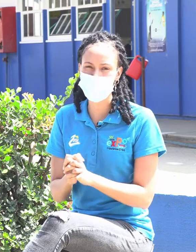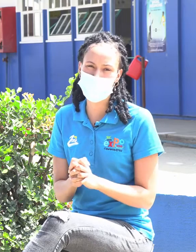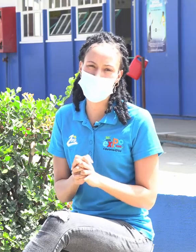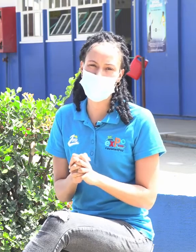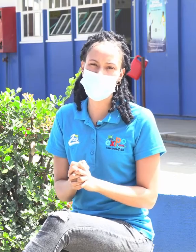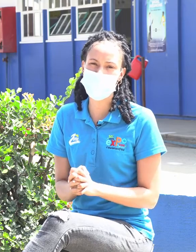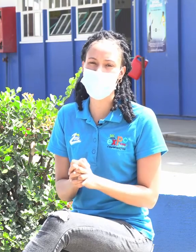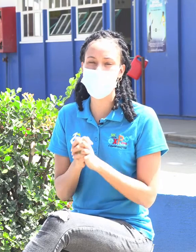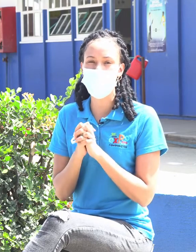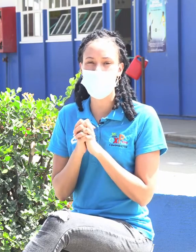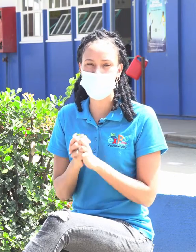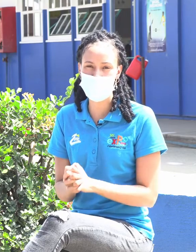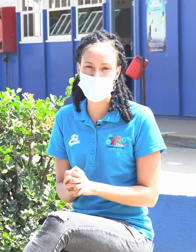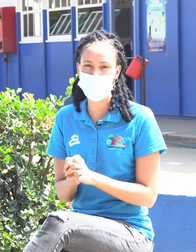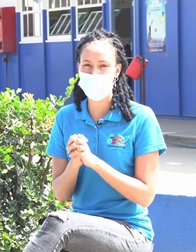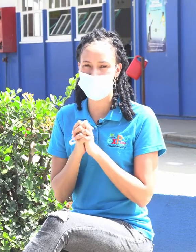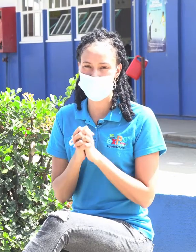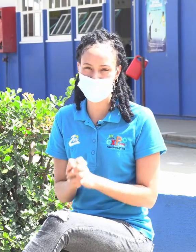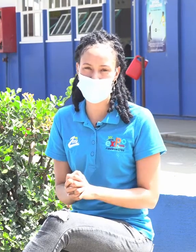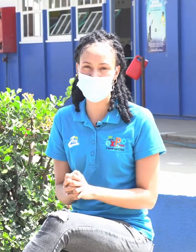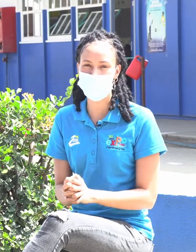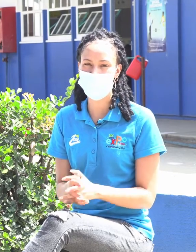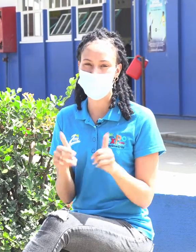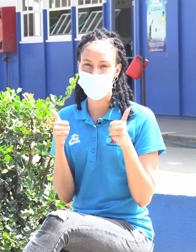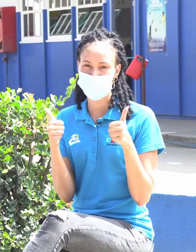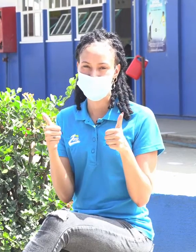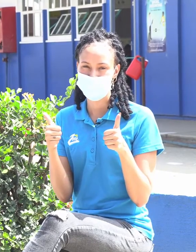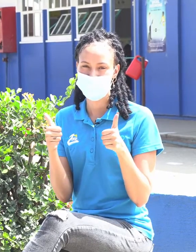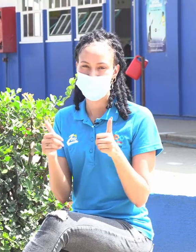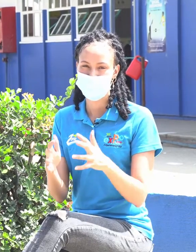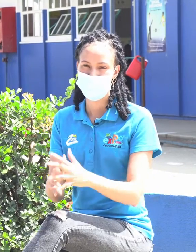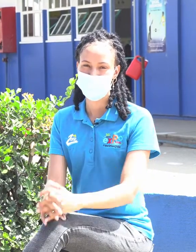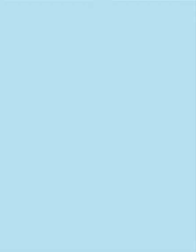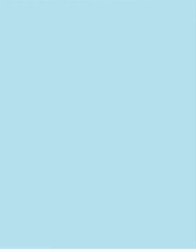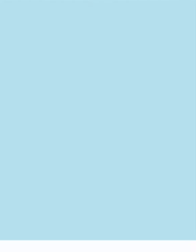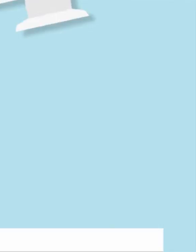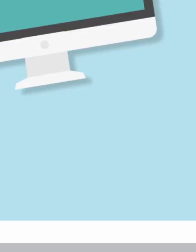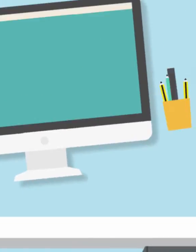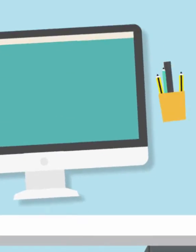learners, get ready because it's week 5, lesson 5.